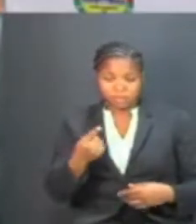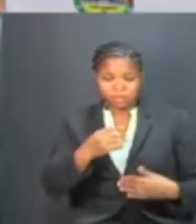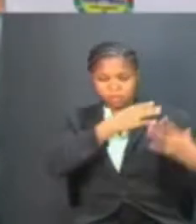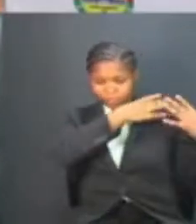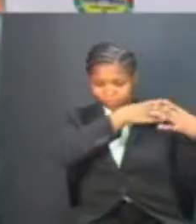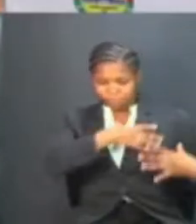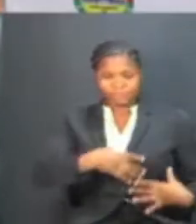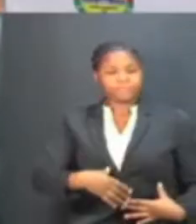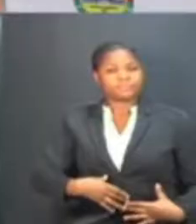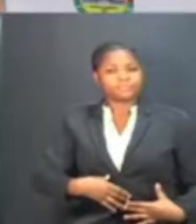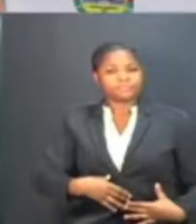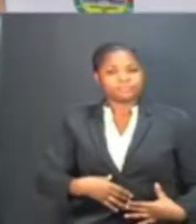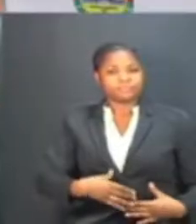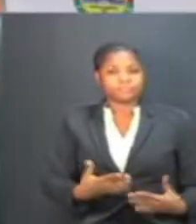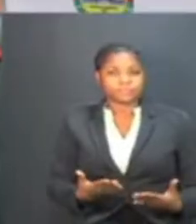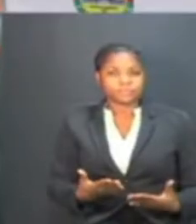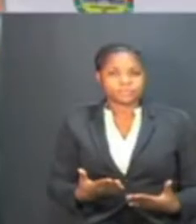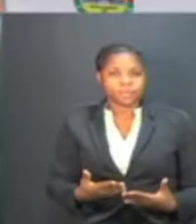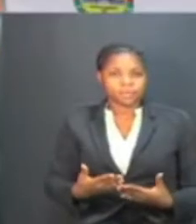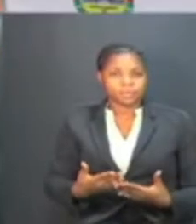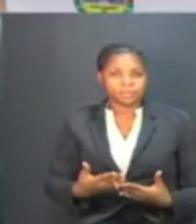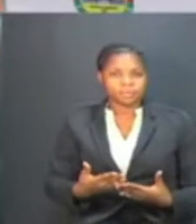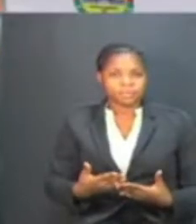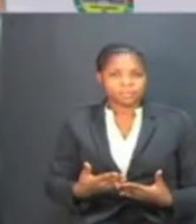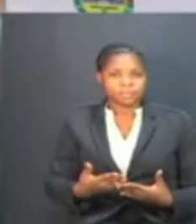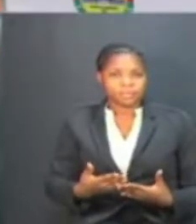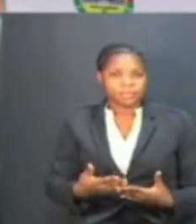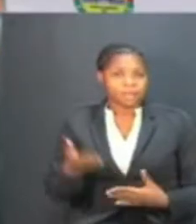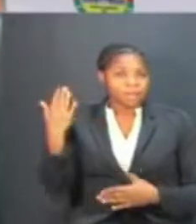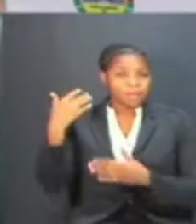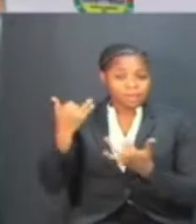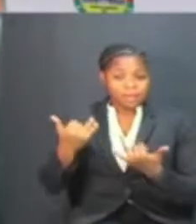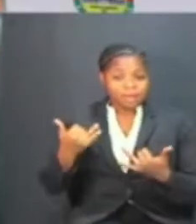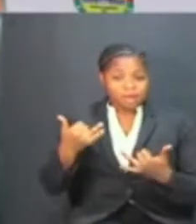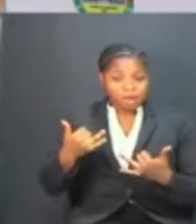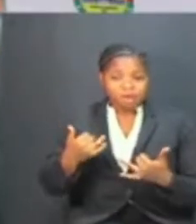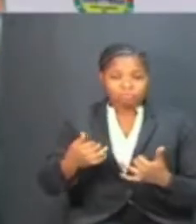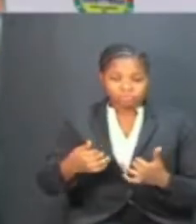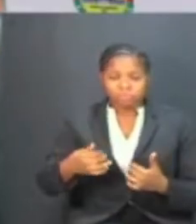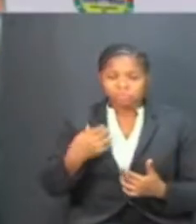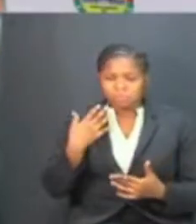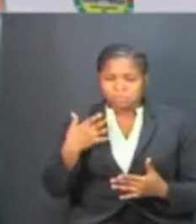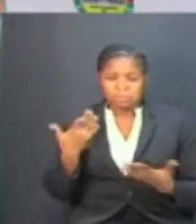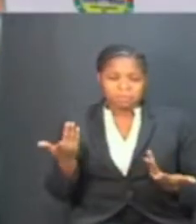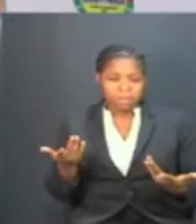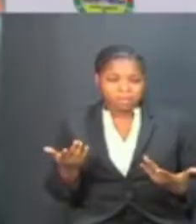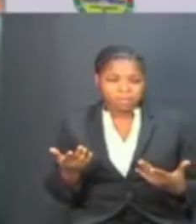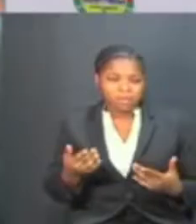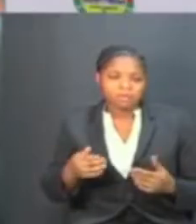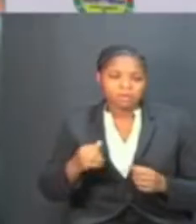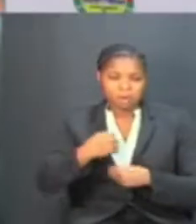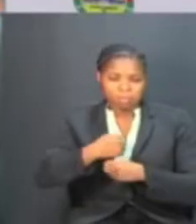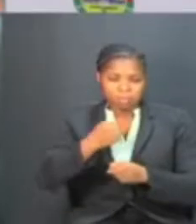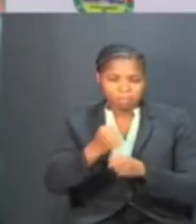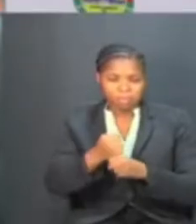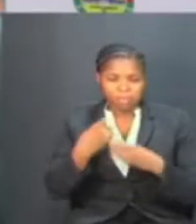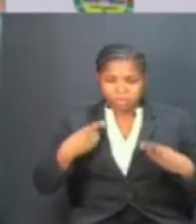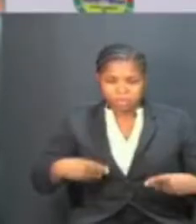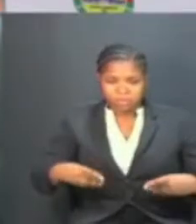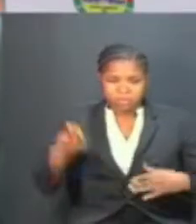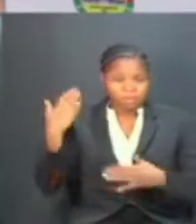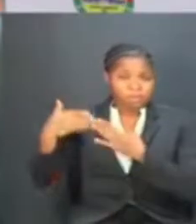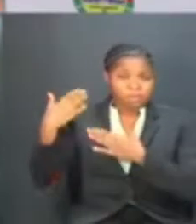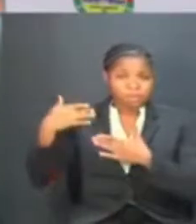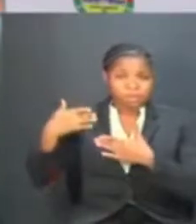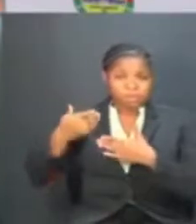we have gone into sewing like I have sewn. Mr. Speaker, the fugu is a cloth